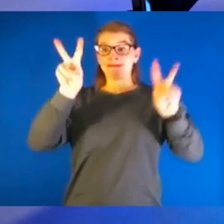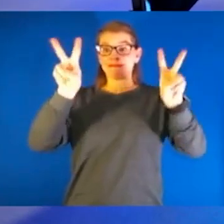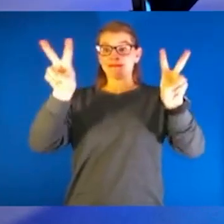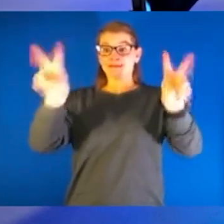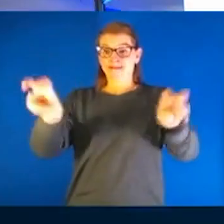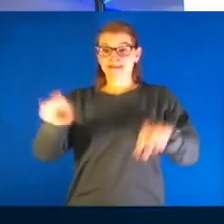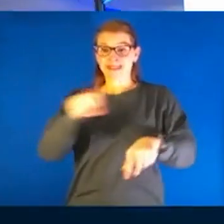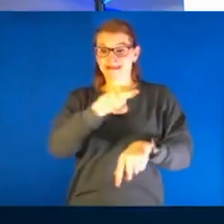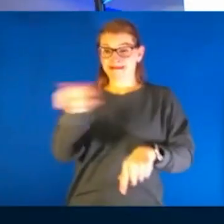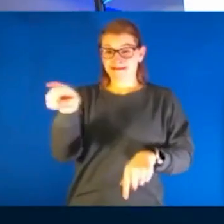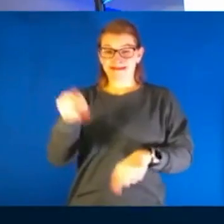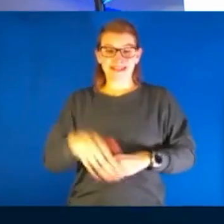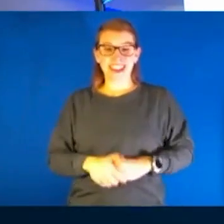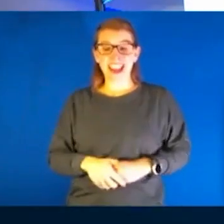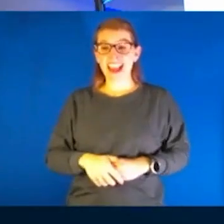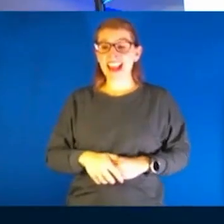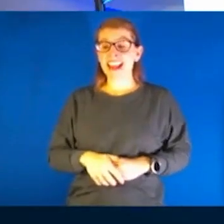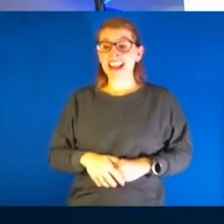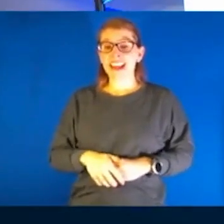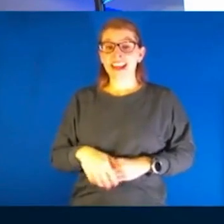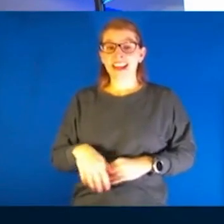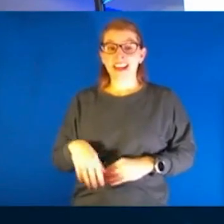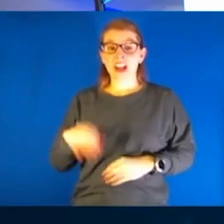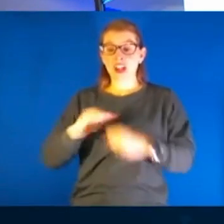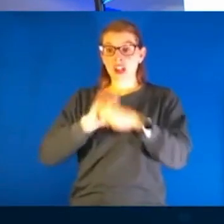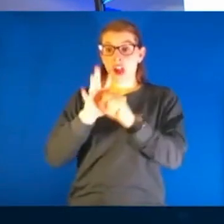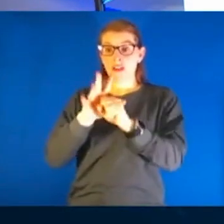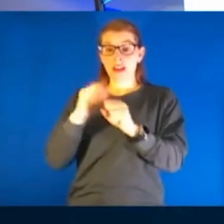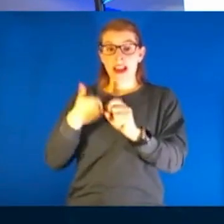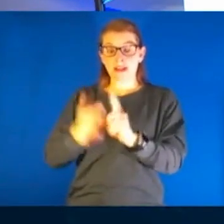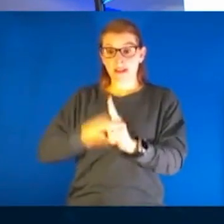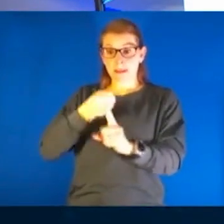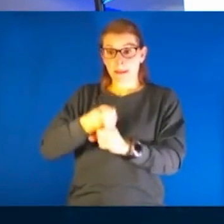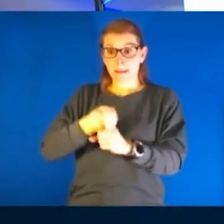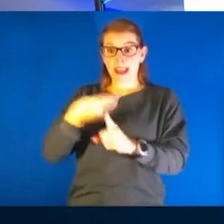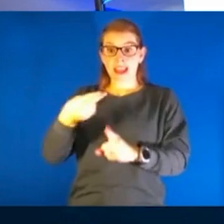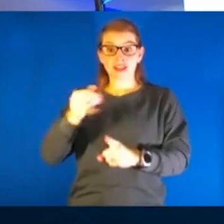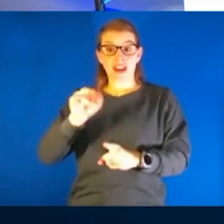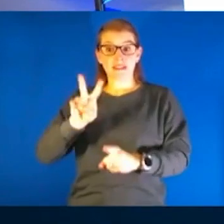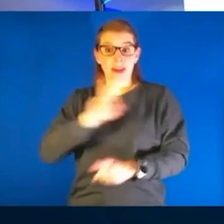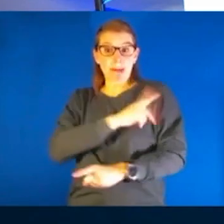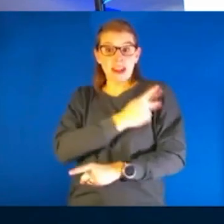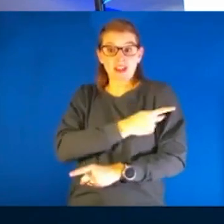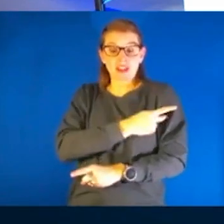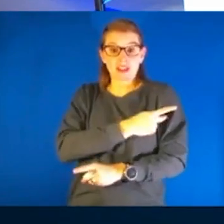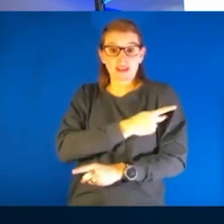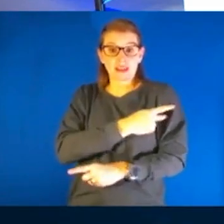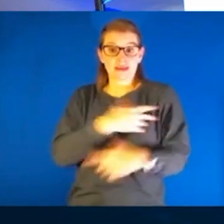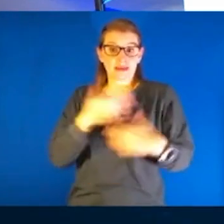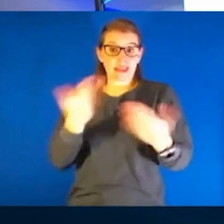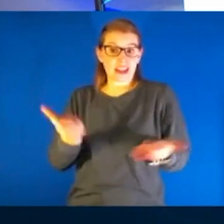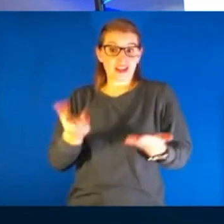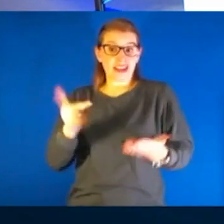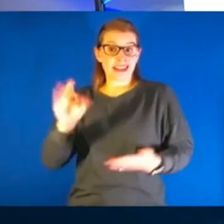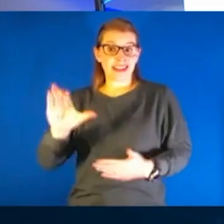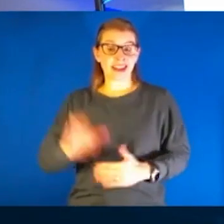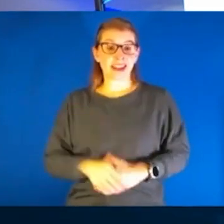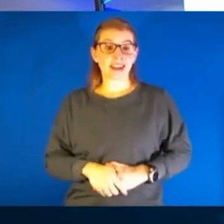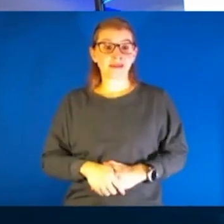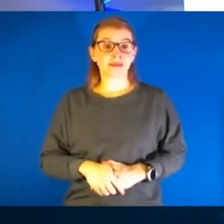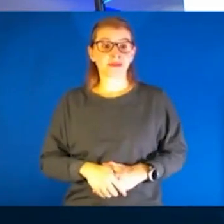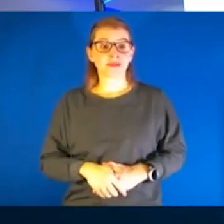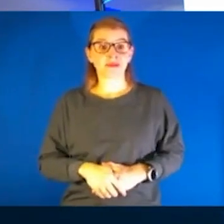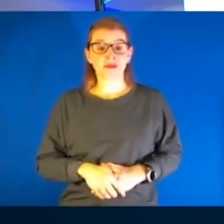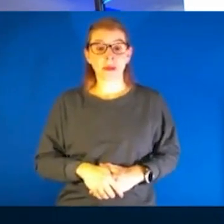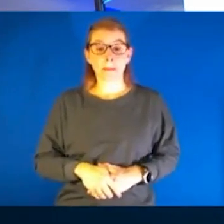COVID having on HIV patients in our area? We know that they're obviously immunocompromised. Okay. Well, one of the